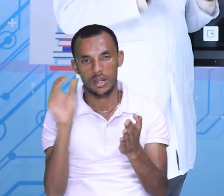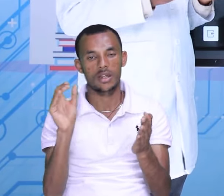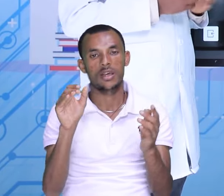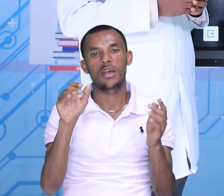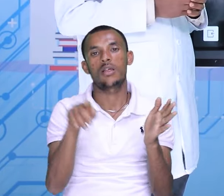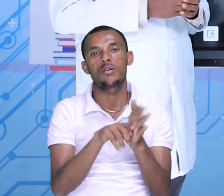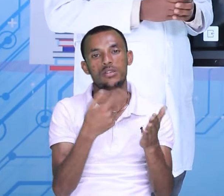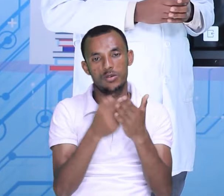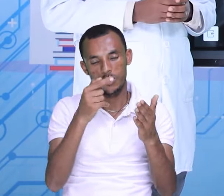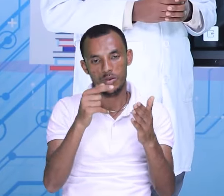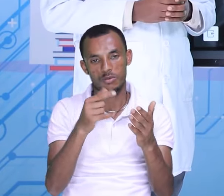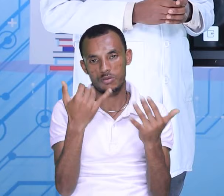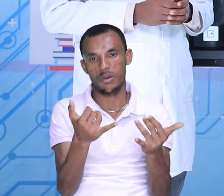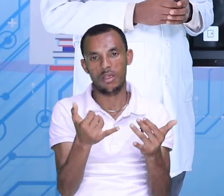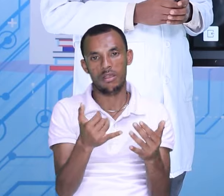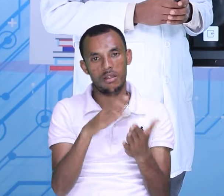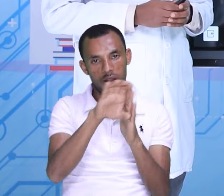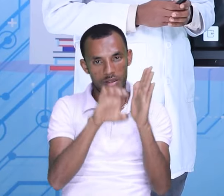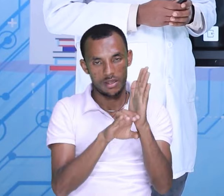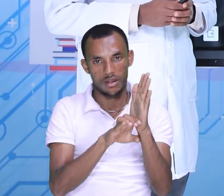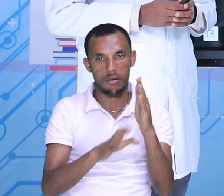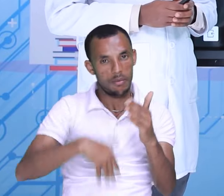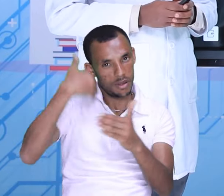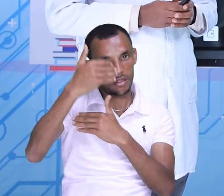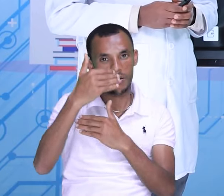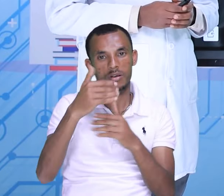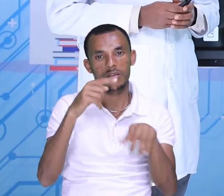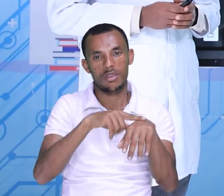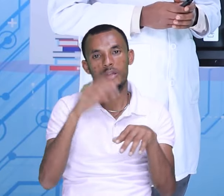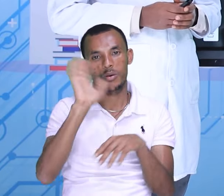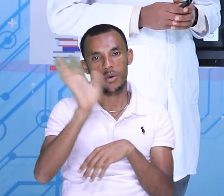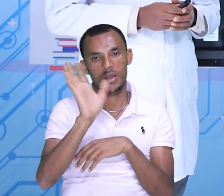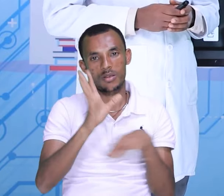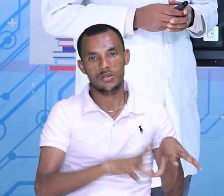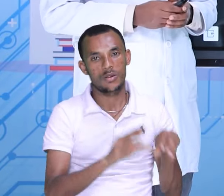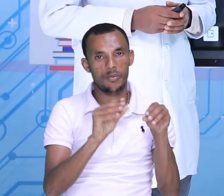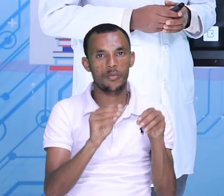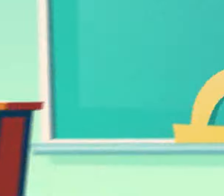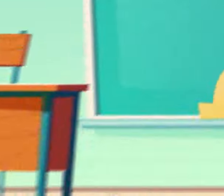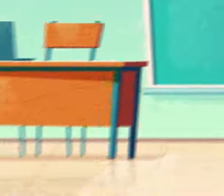This is all about today's lesson. Until next time, goodbye, students.